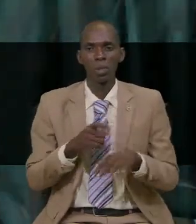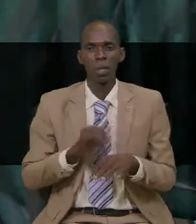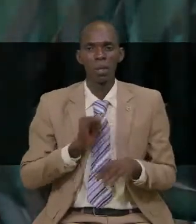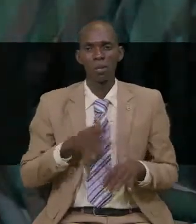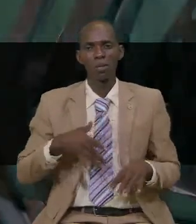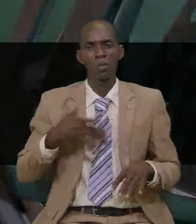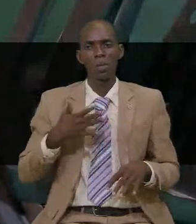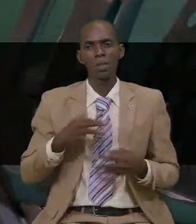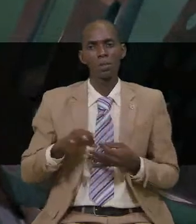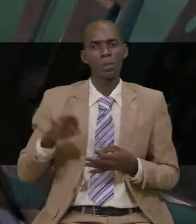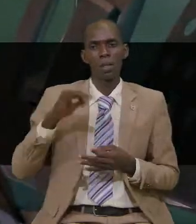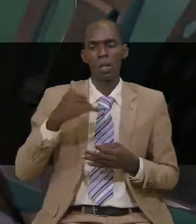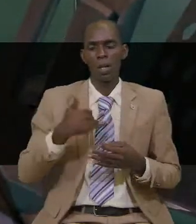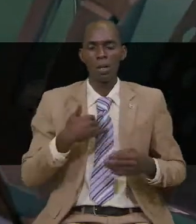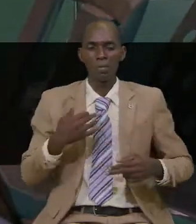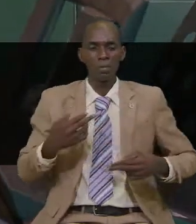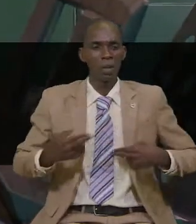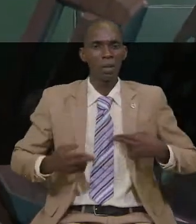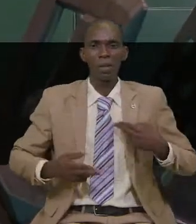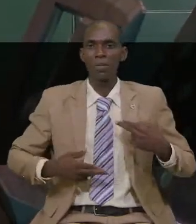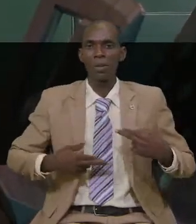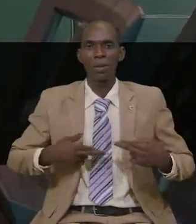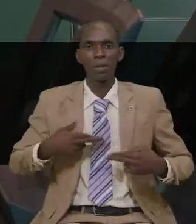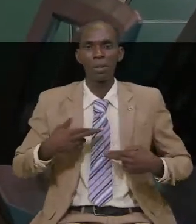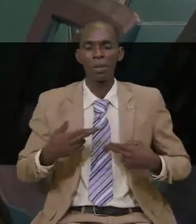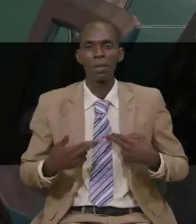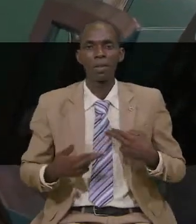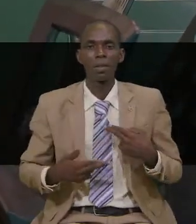my spirit like